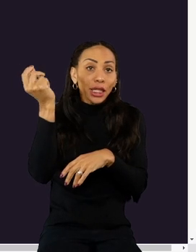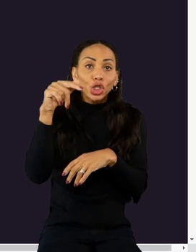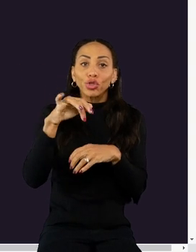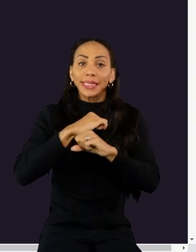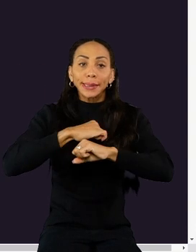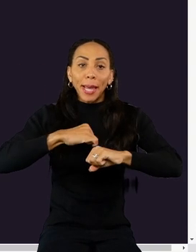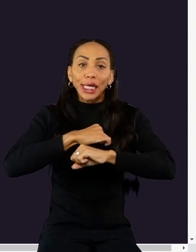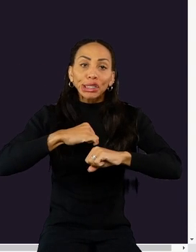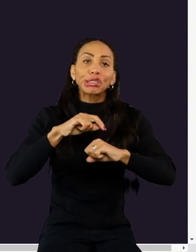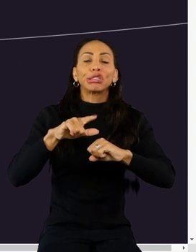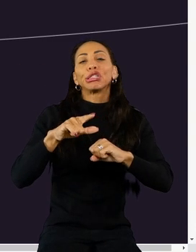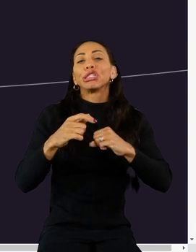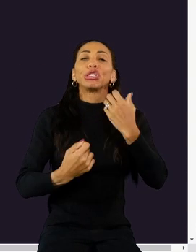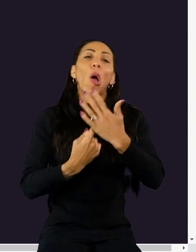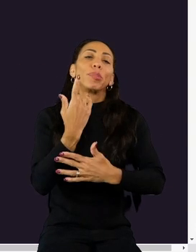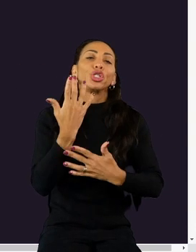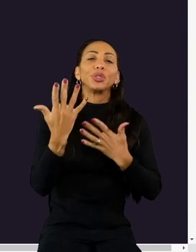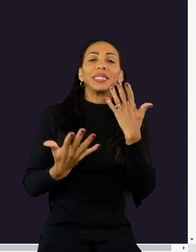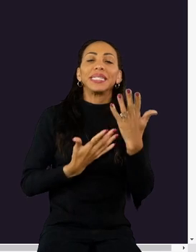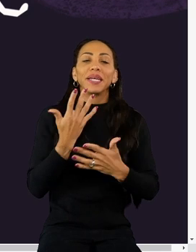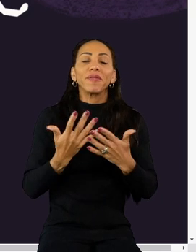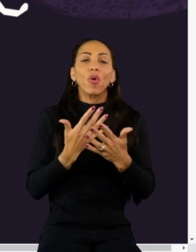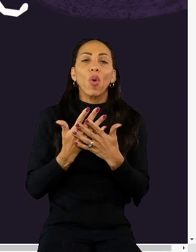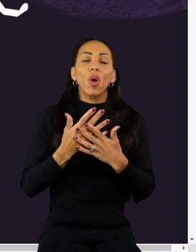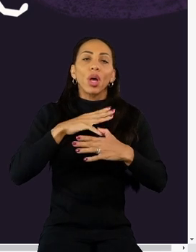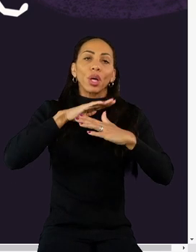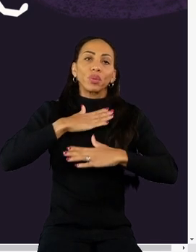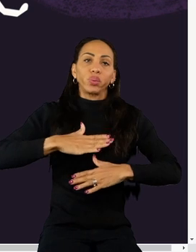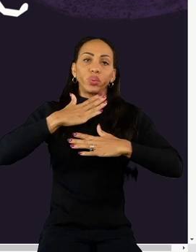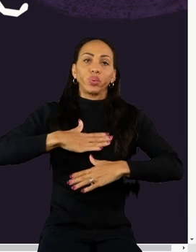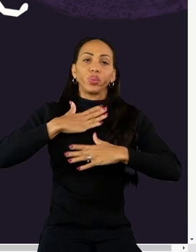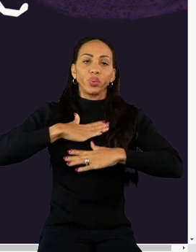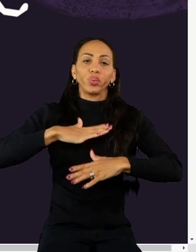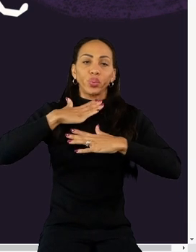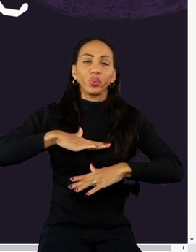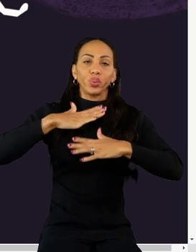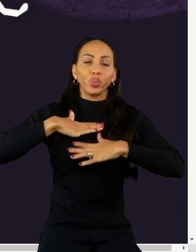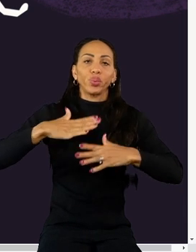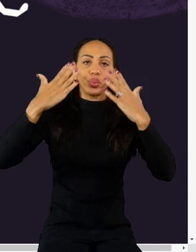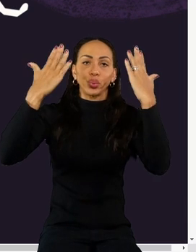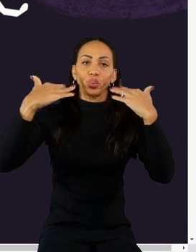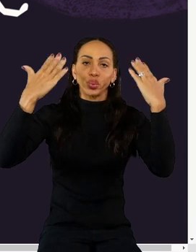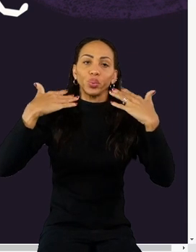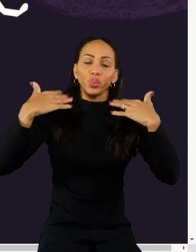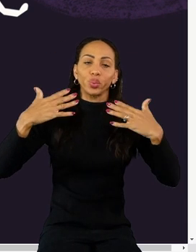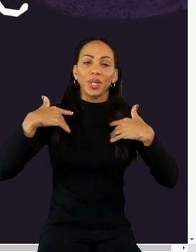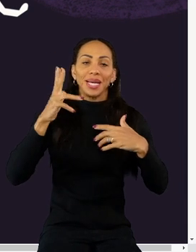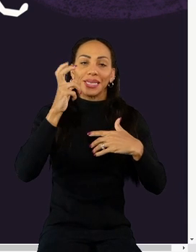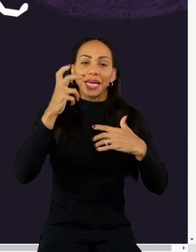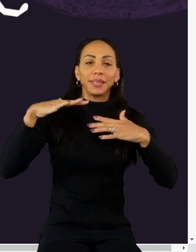There's also a sensory space which you can visit, which just gives you a chance to, it's a space for